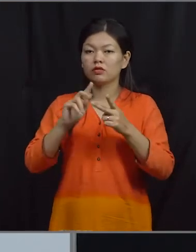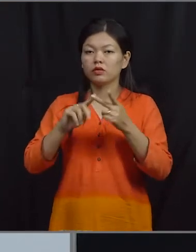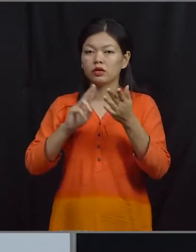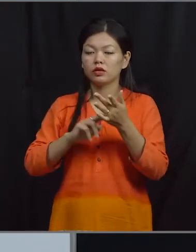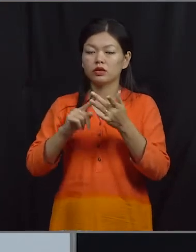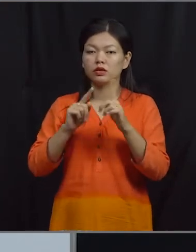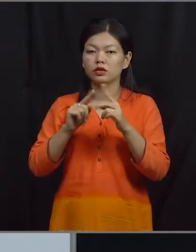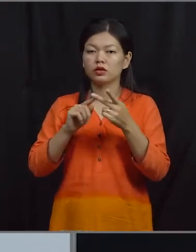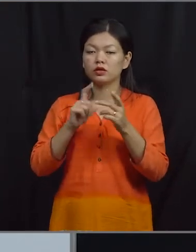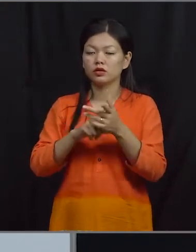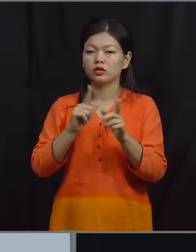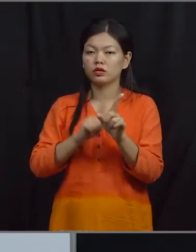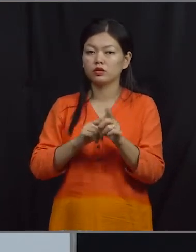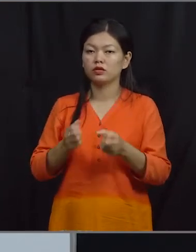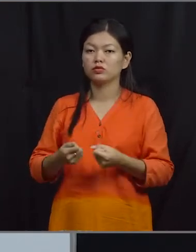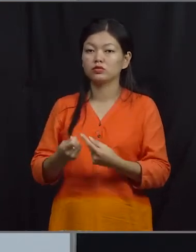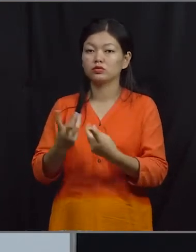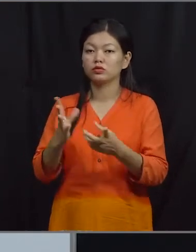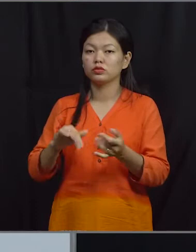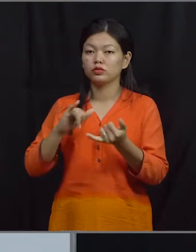many solutions.